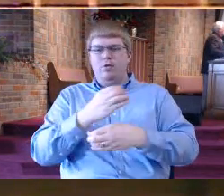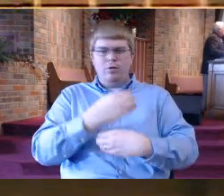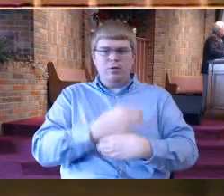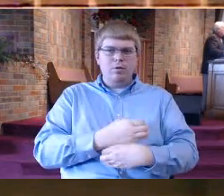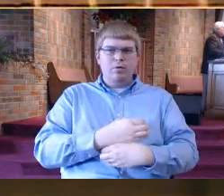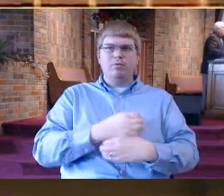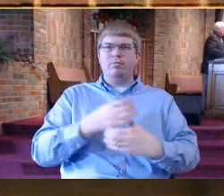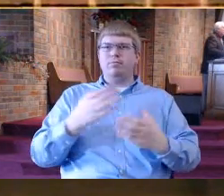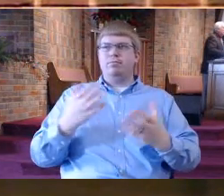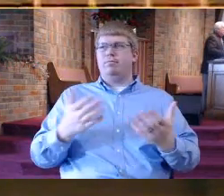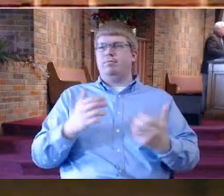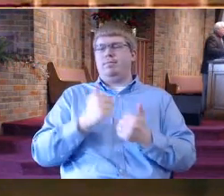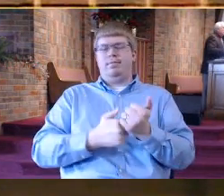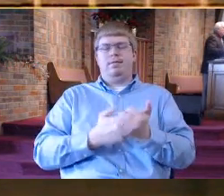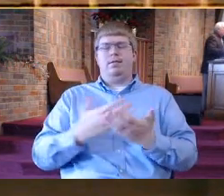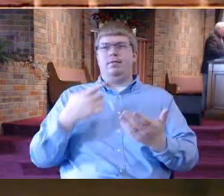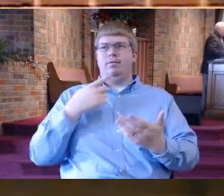go,